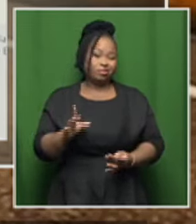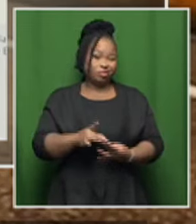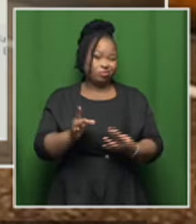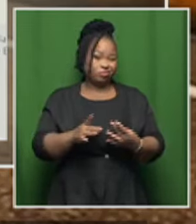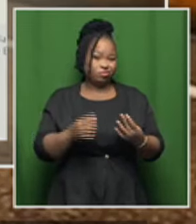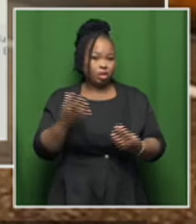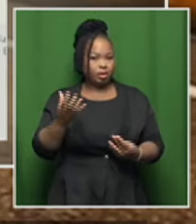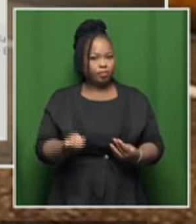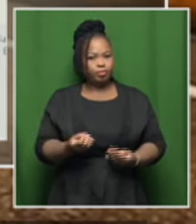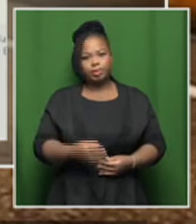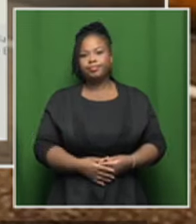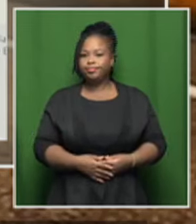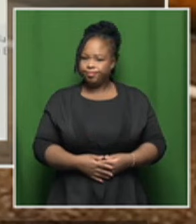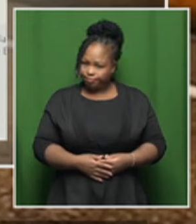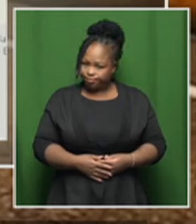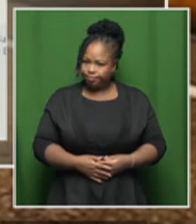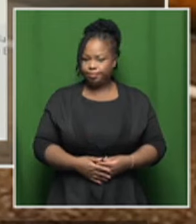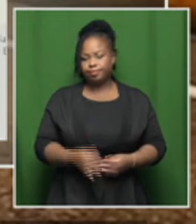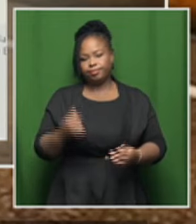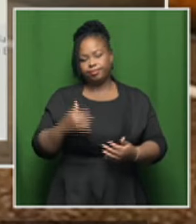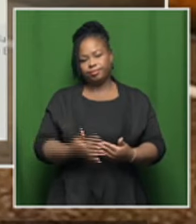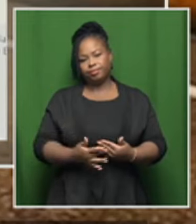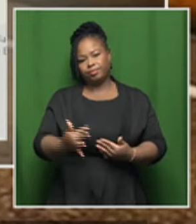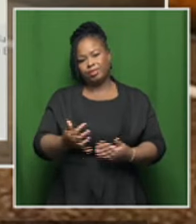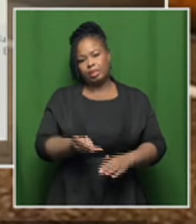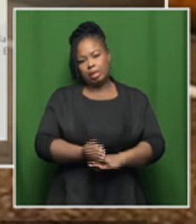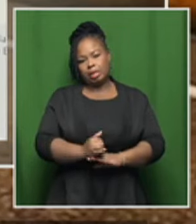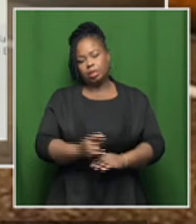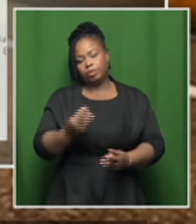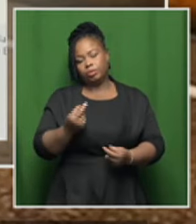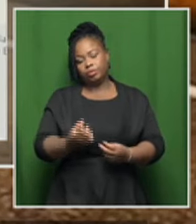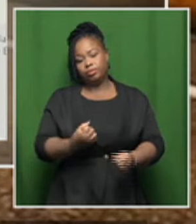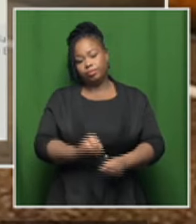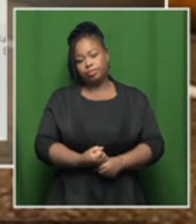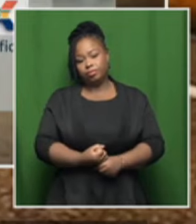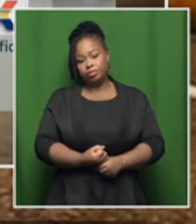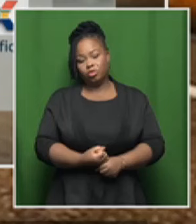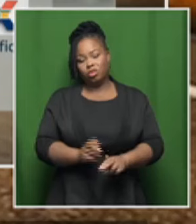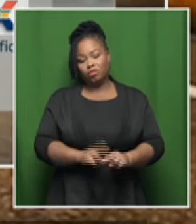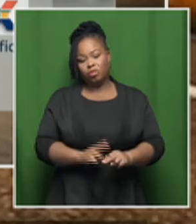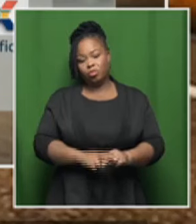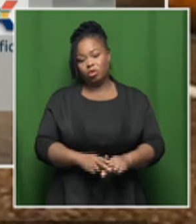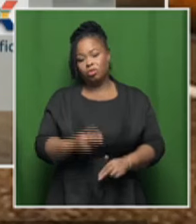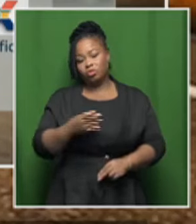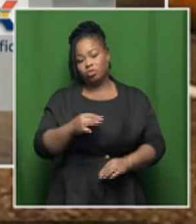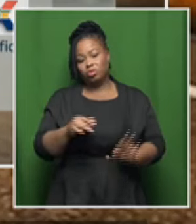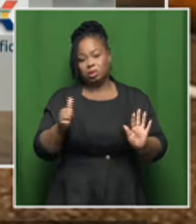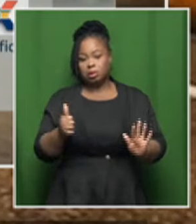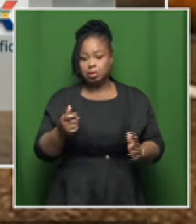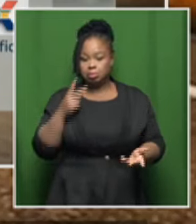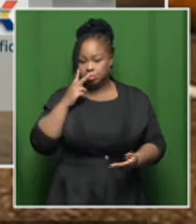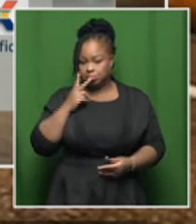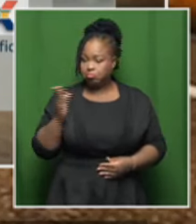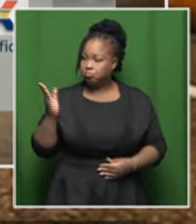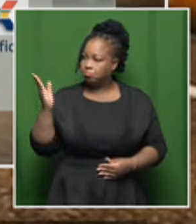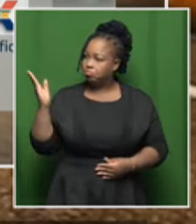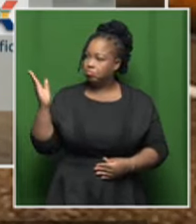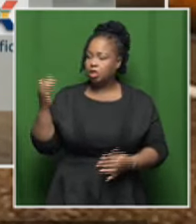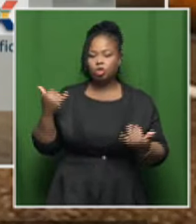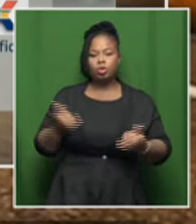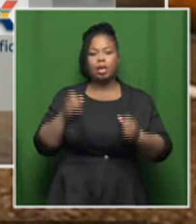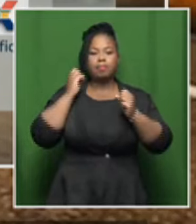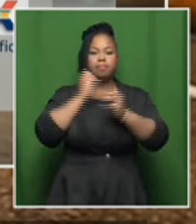And those works there now until about early in the new year, about end of February 2026 before they end up. Blasting day